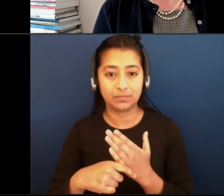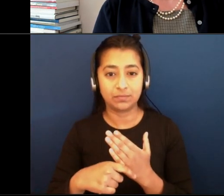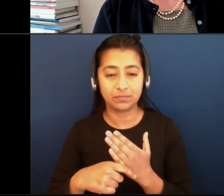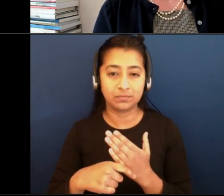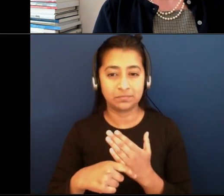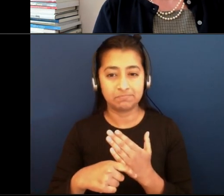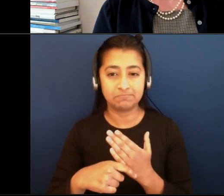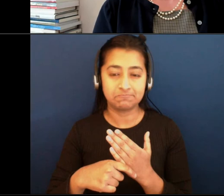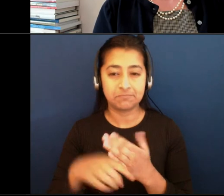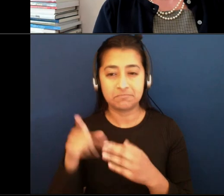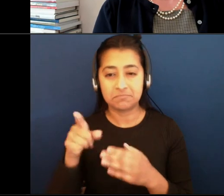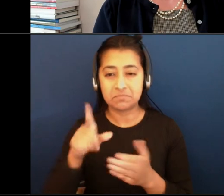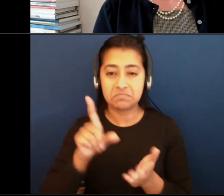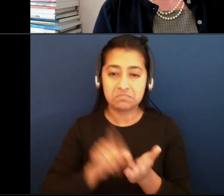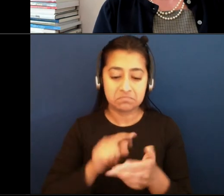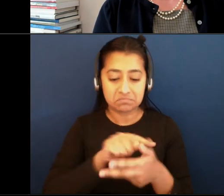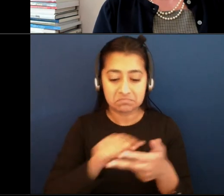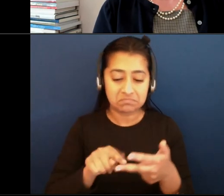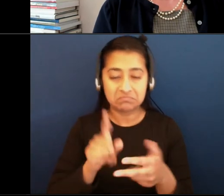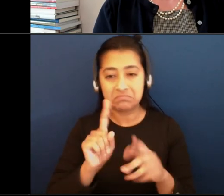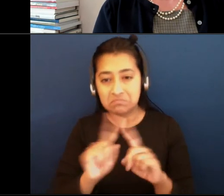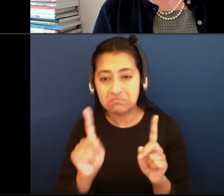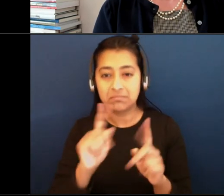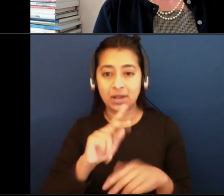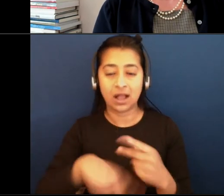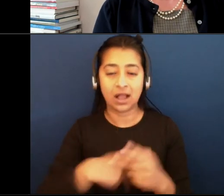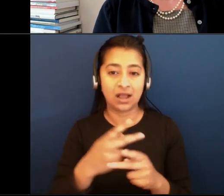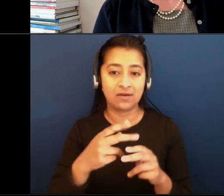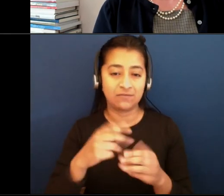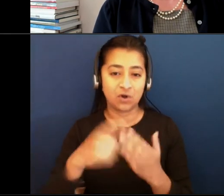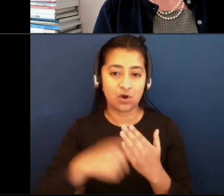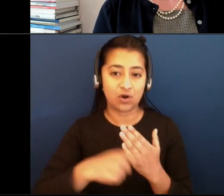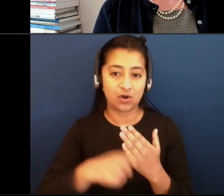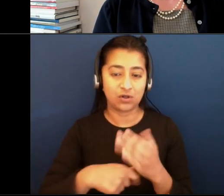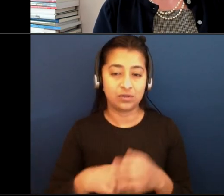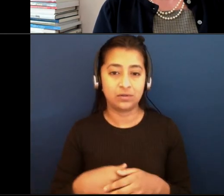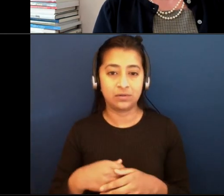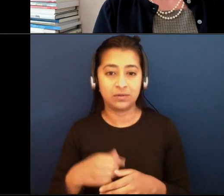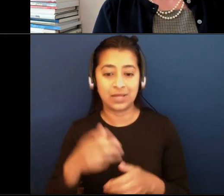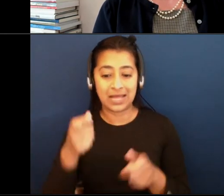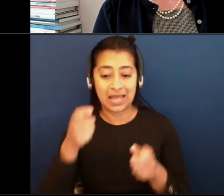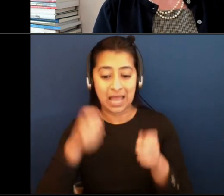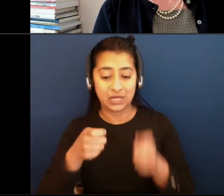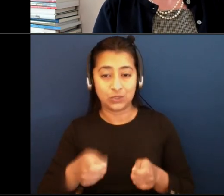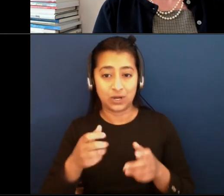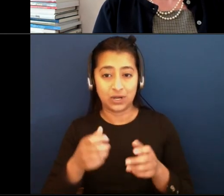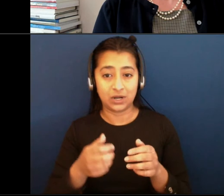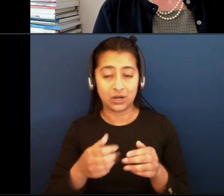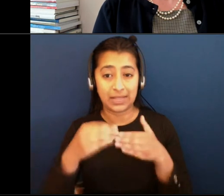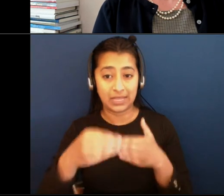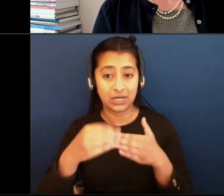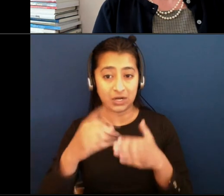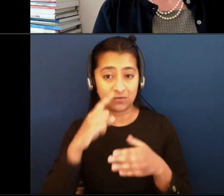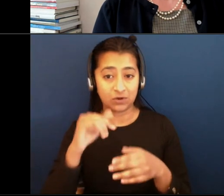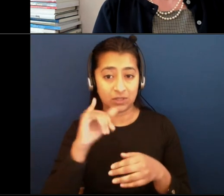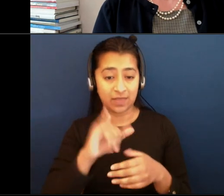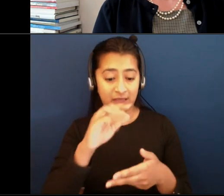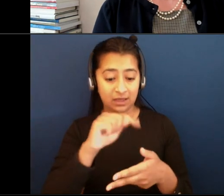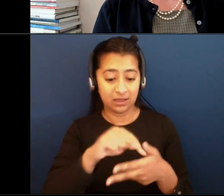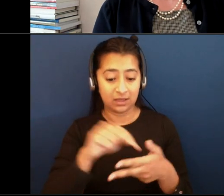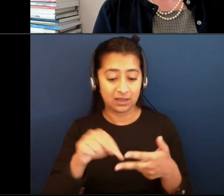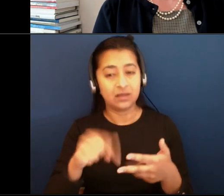They publish different kinds of articles. The editorial leadership for each of those sections sometimes take a somewhat